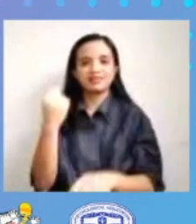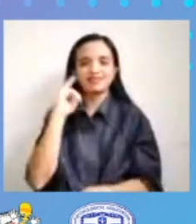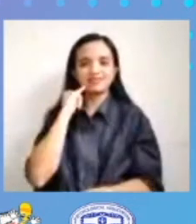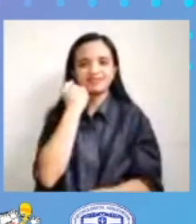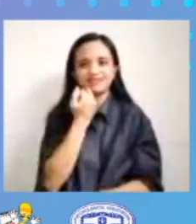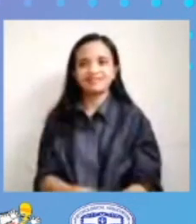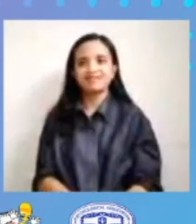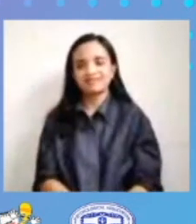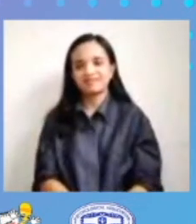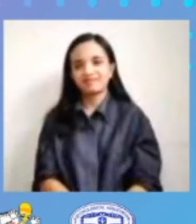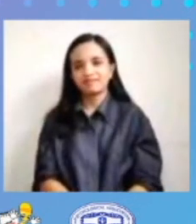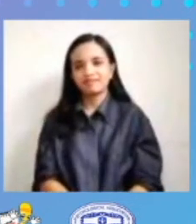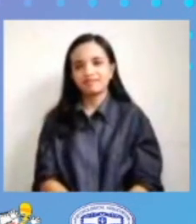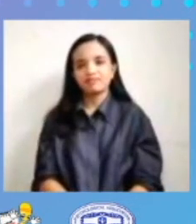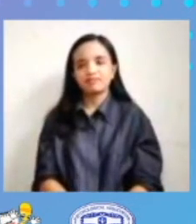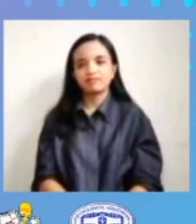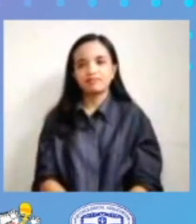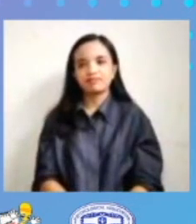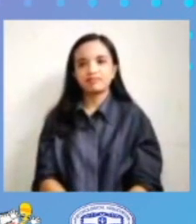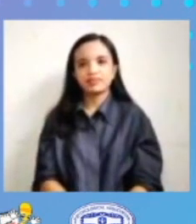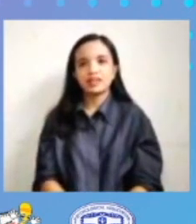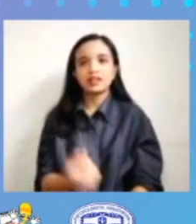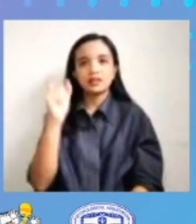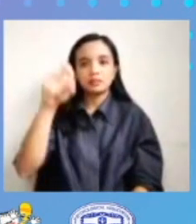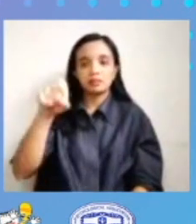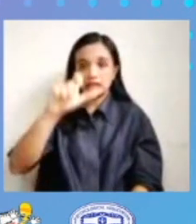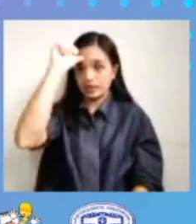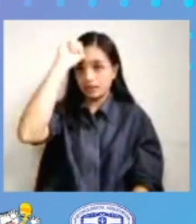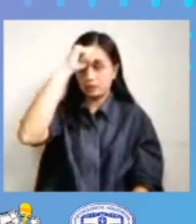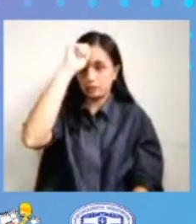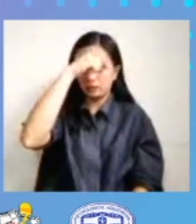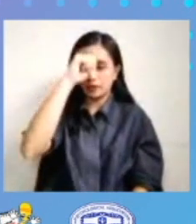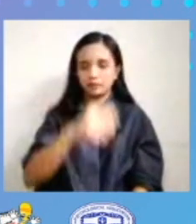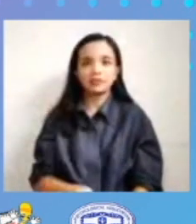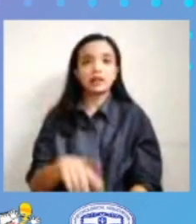There are many calculators online. I suggest just Googling